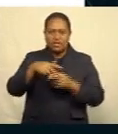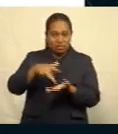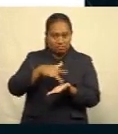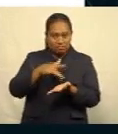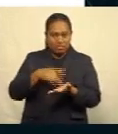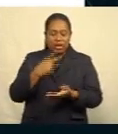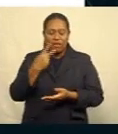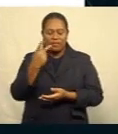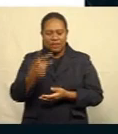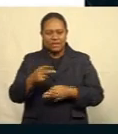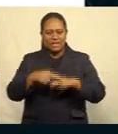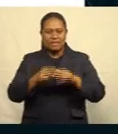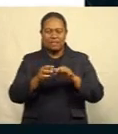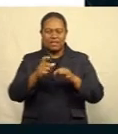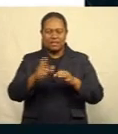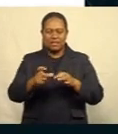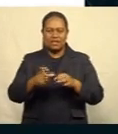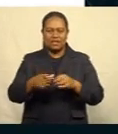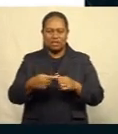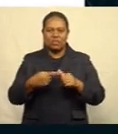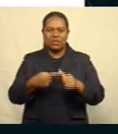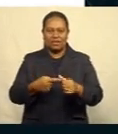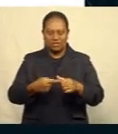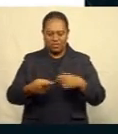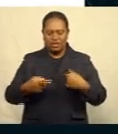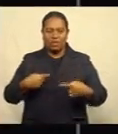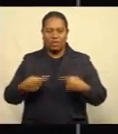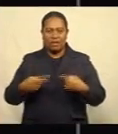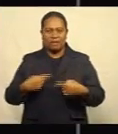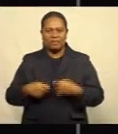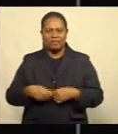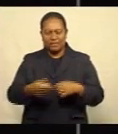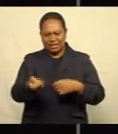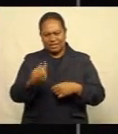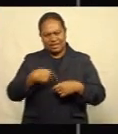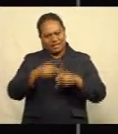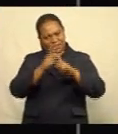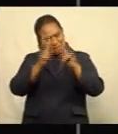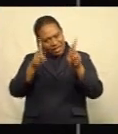News website to answer. You can send us newsworthy pictures and videos, email